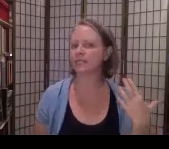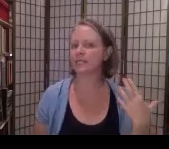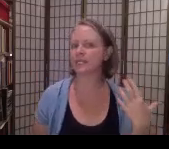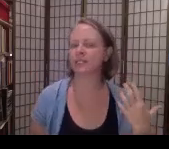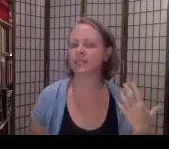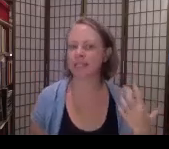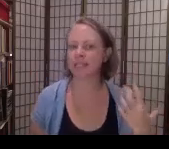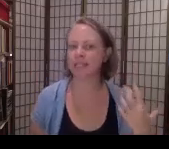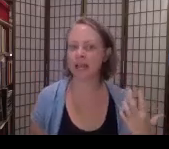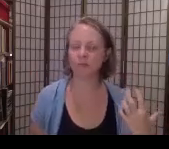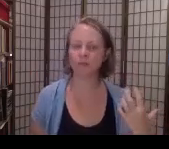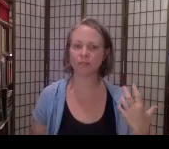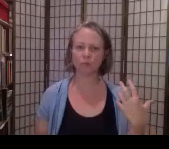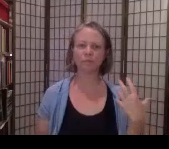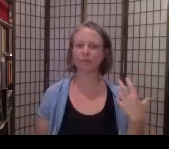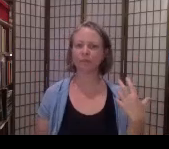to sounds to